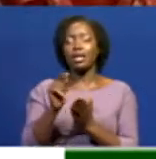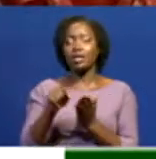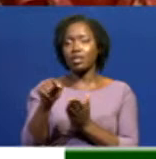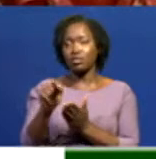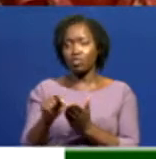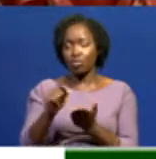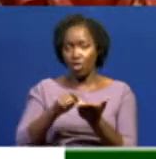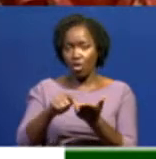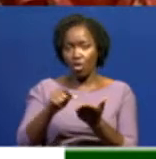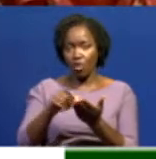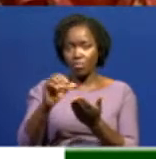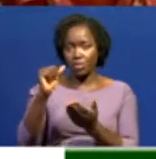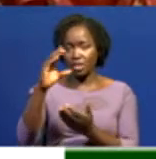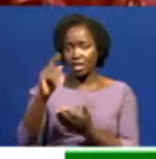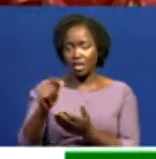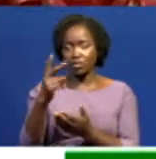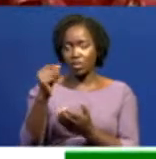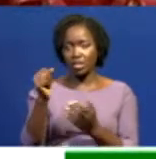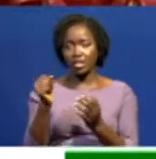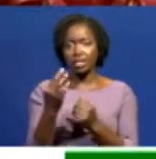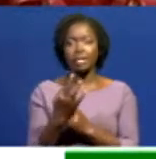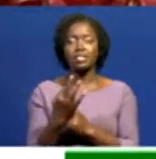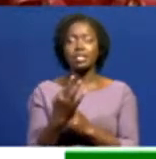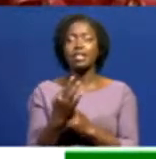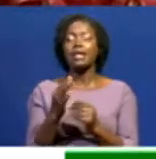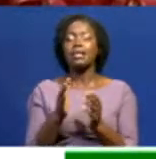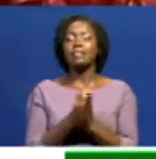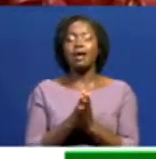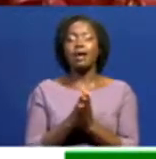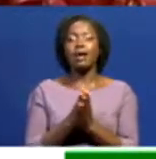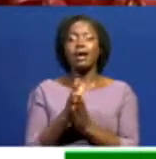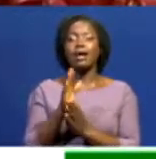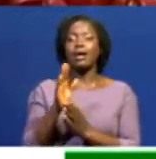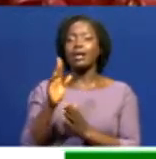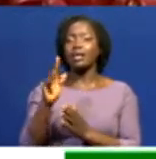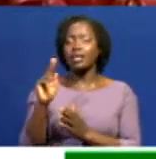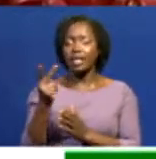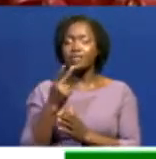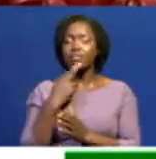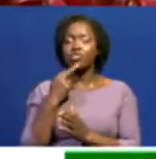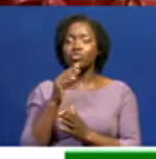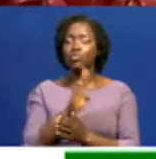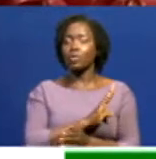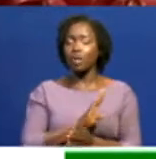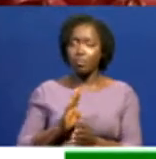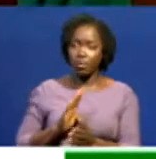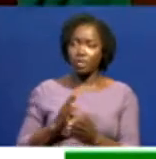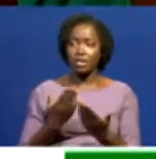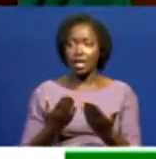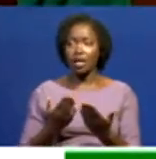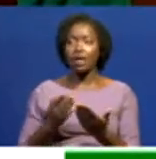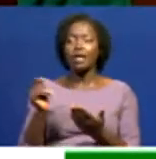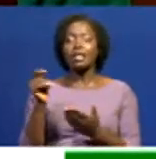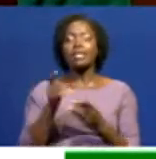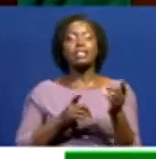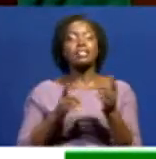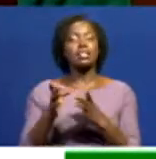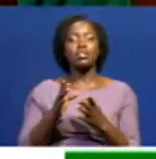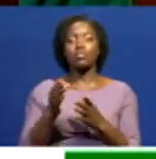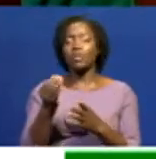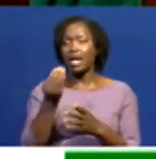2013. This bill seeks to restore the roles of the Kenya Sugar Board, currently undertaken by the Sugar Directorate of Agriculture and Food